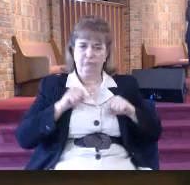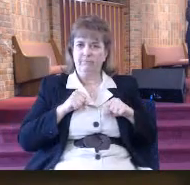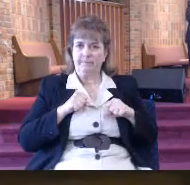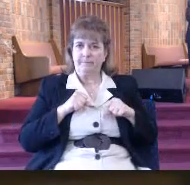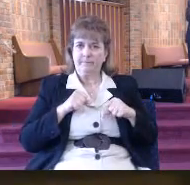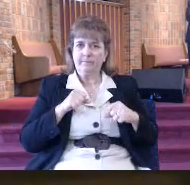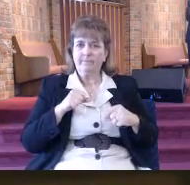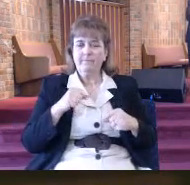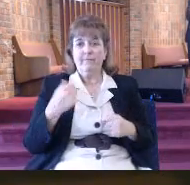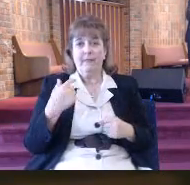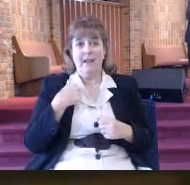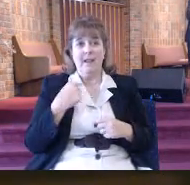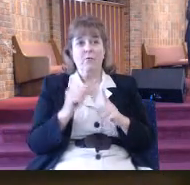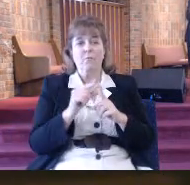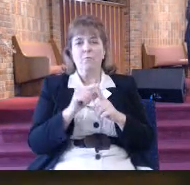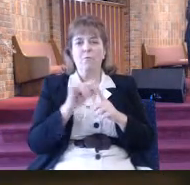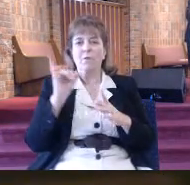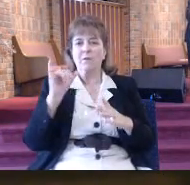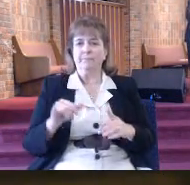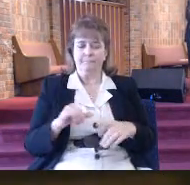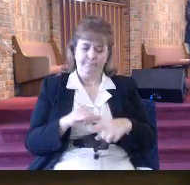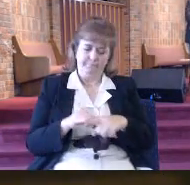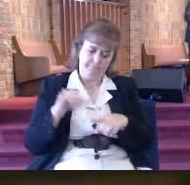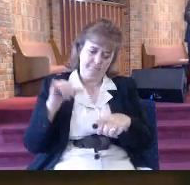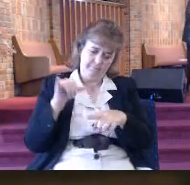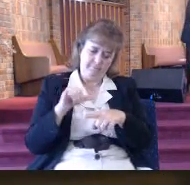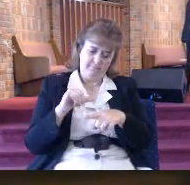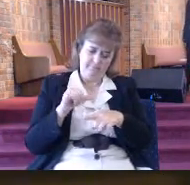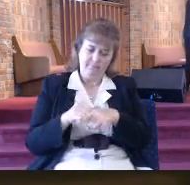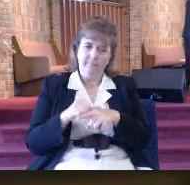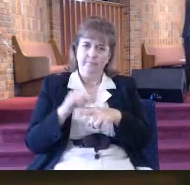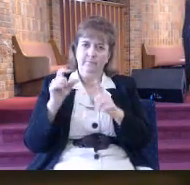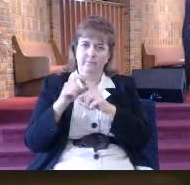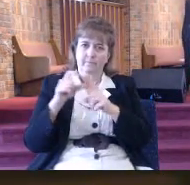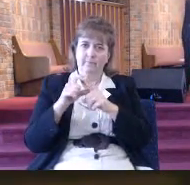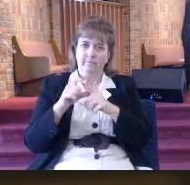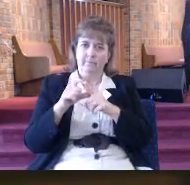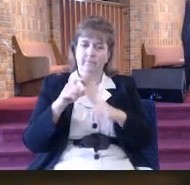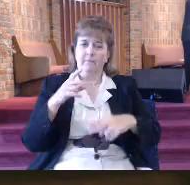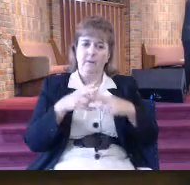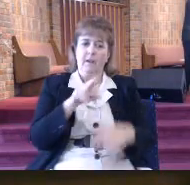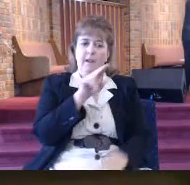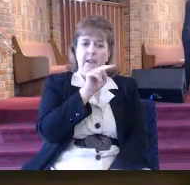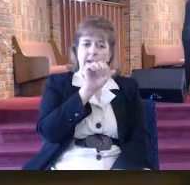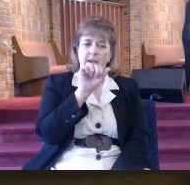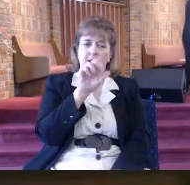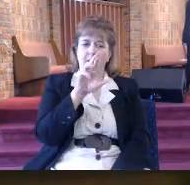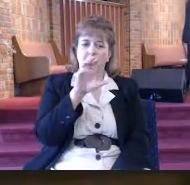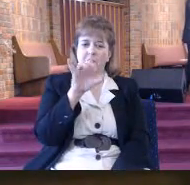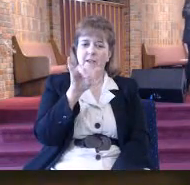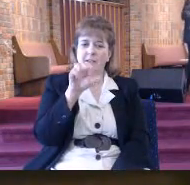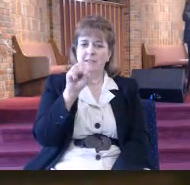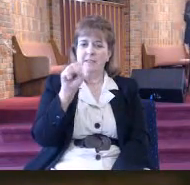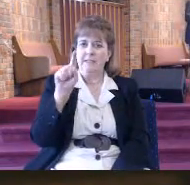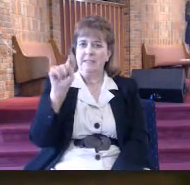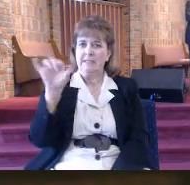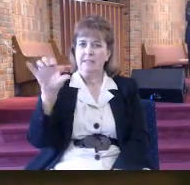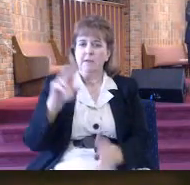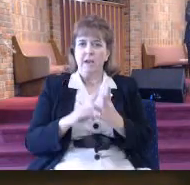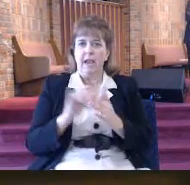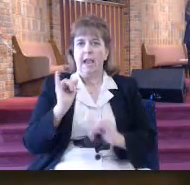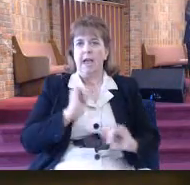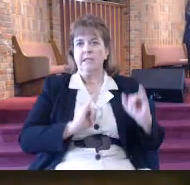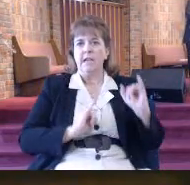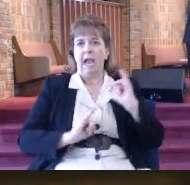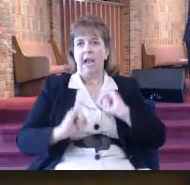too frequently, narcissism. It means to be focused solely on one's self. Same thing